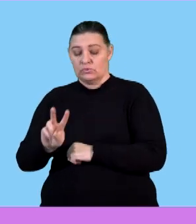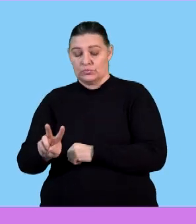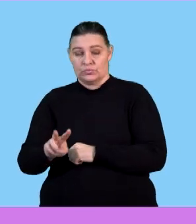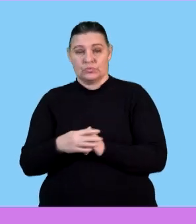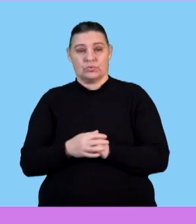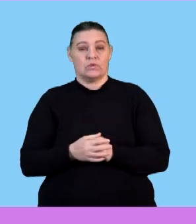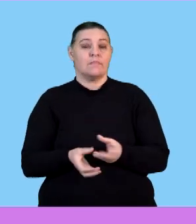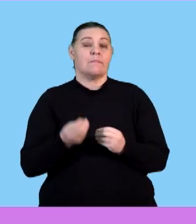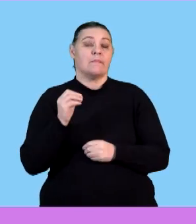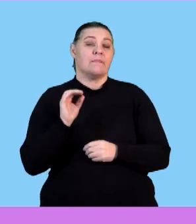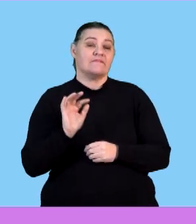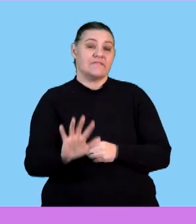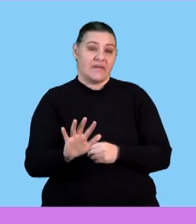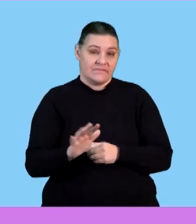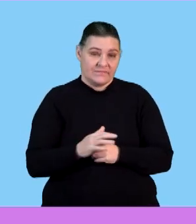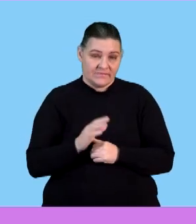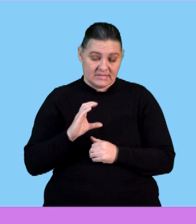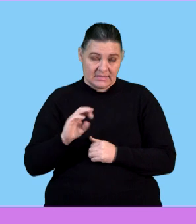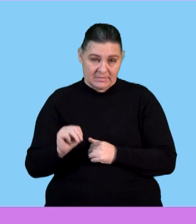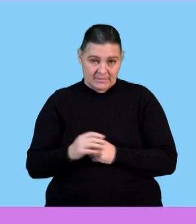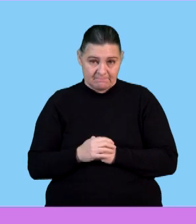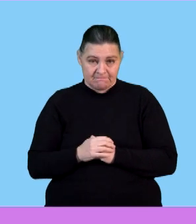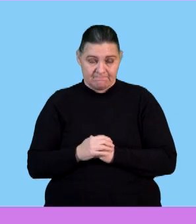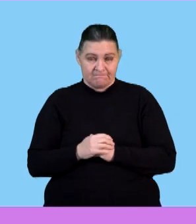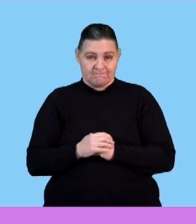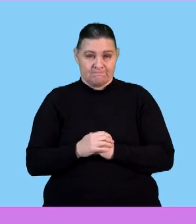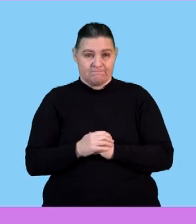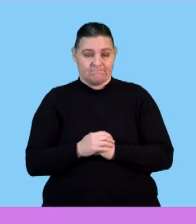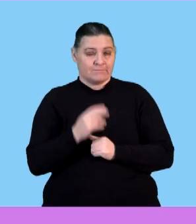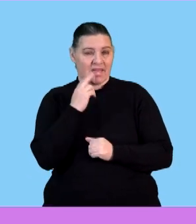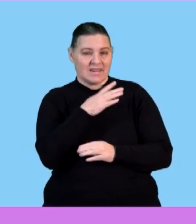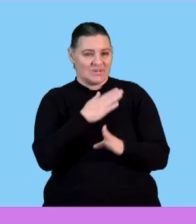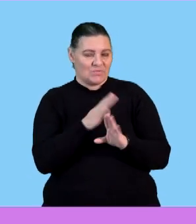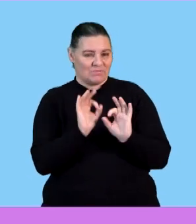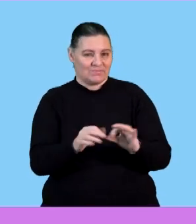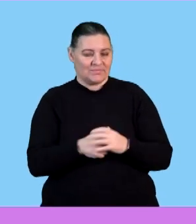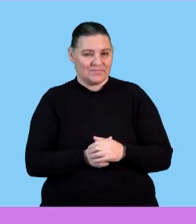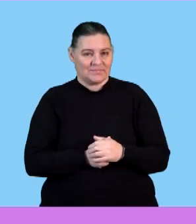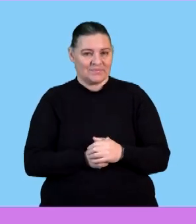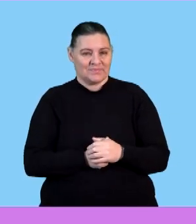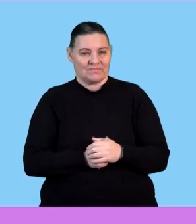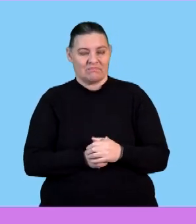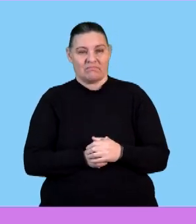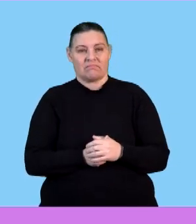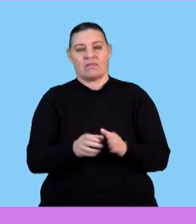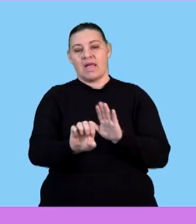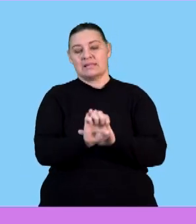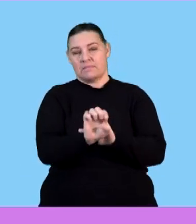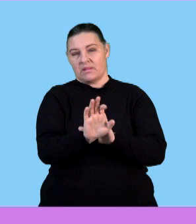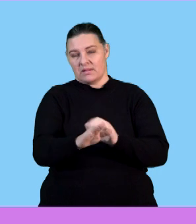divided by 2. The answer I get, that's 5 centimeters. Nice work. So get an